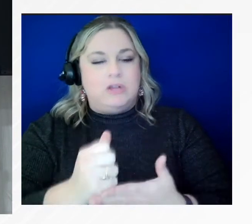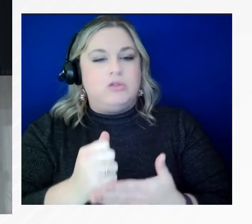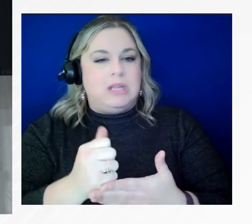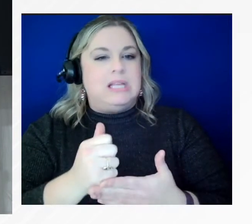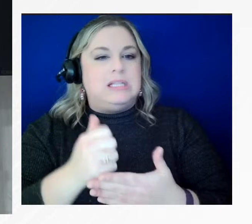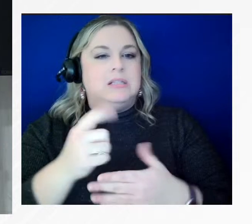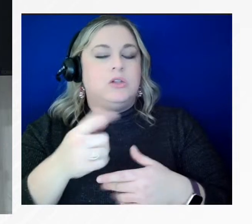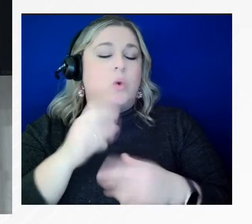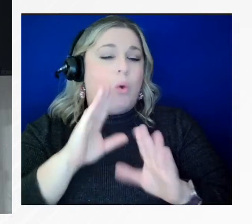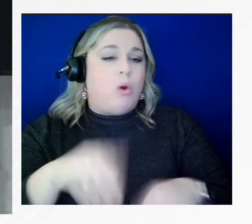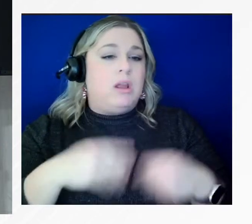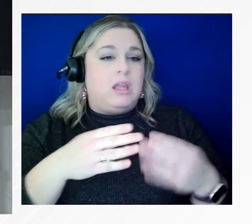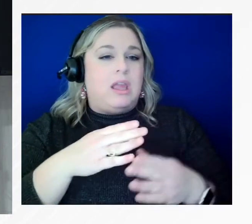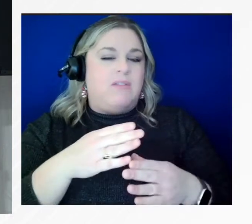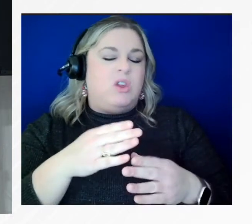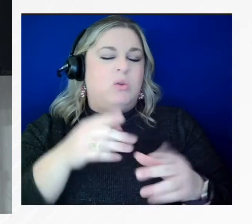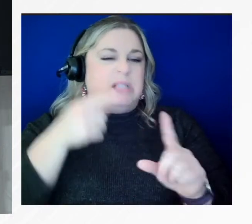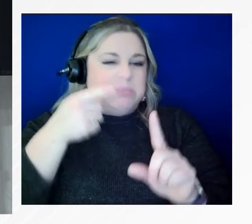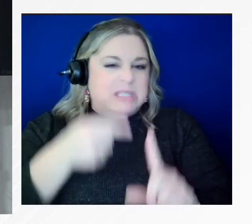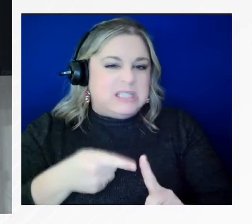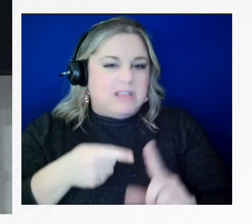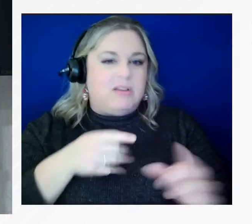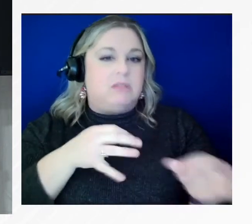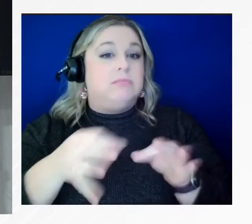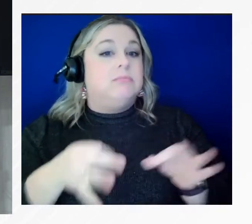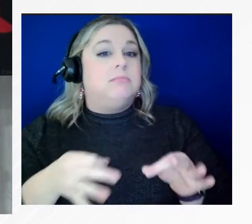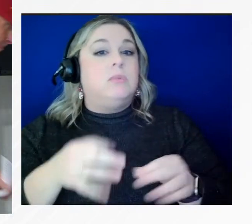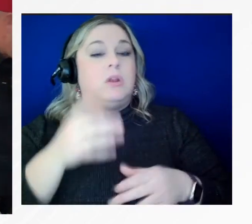you the direction you may need. Thank you.